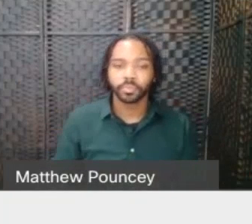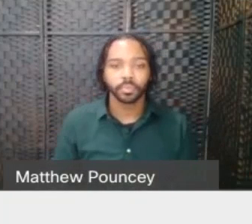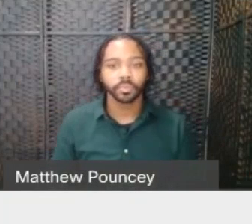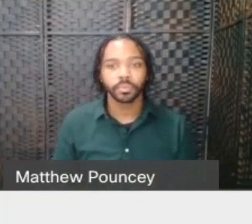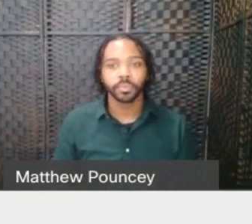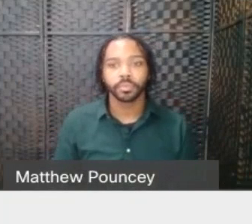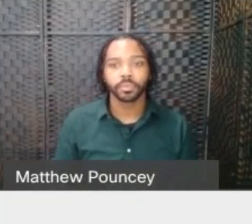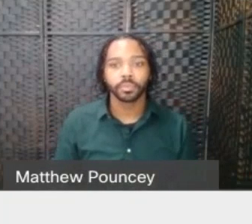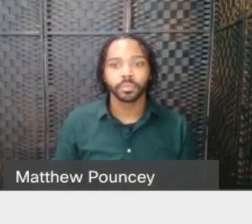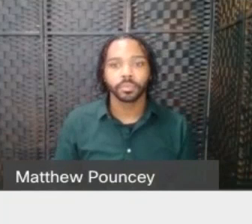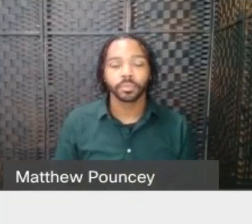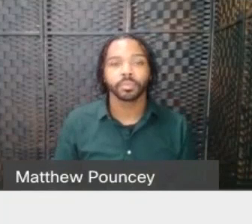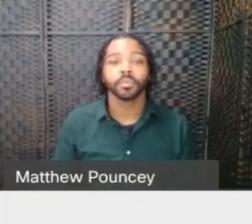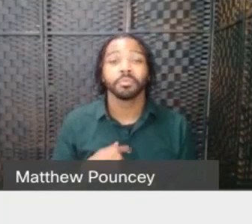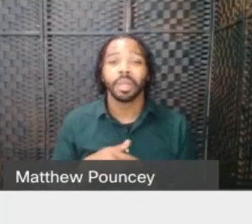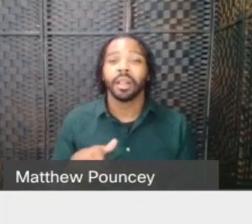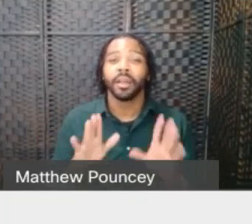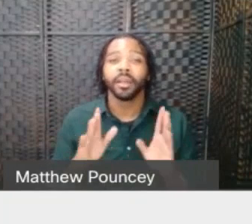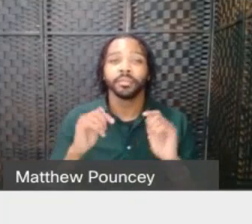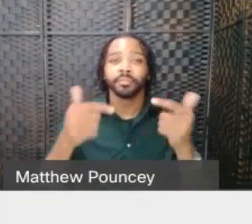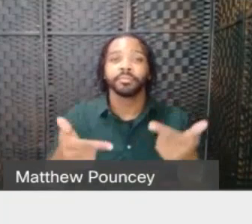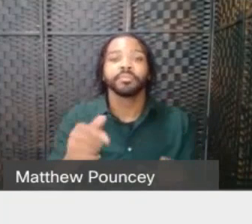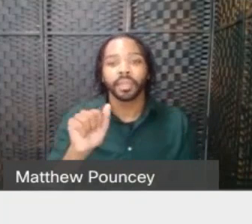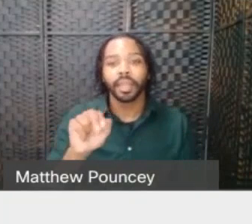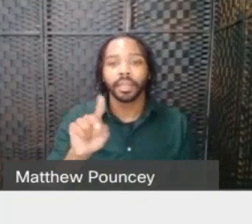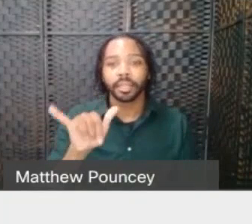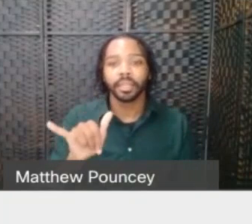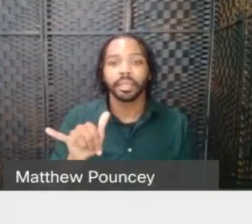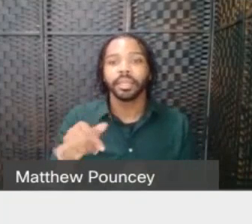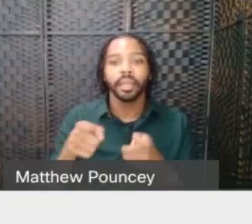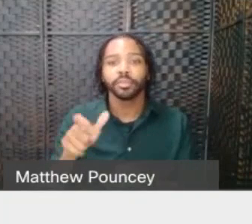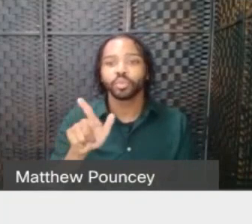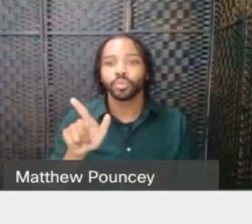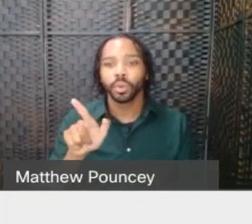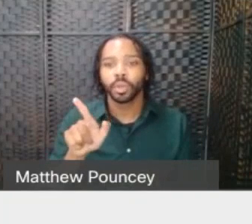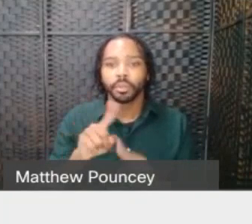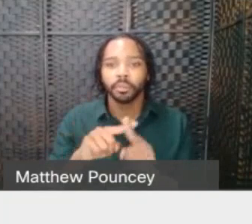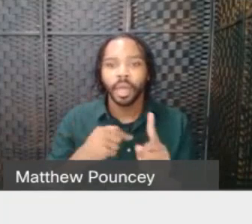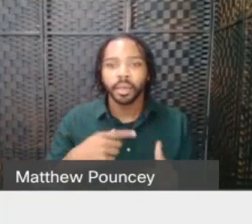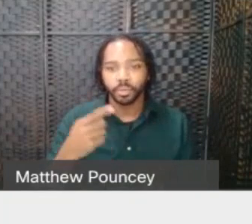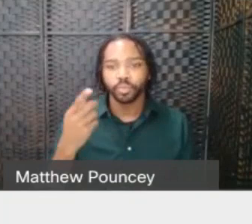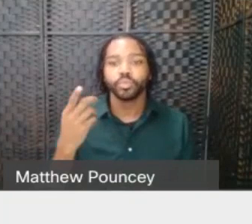I'm going to let Andy handle 21, but I do